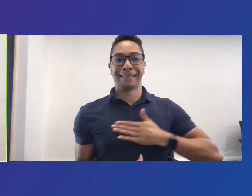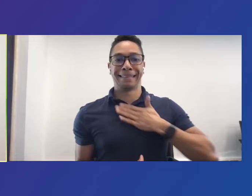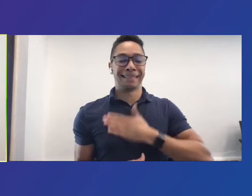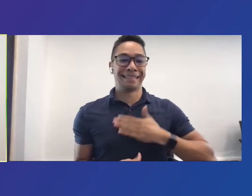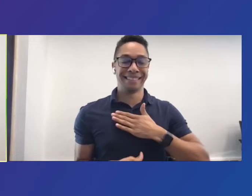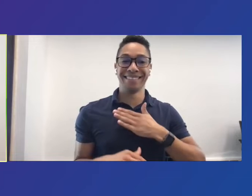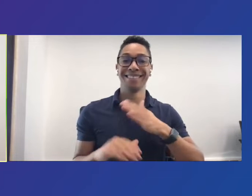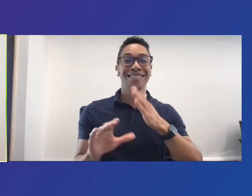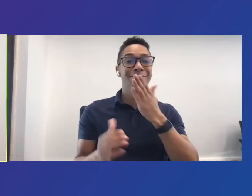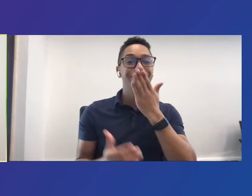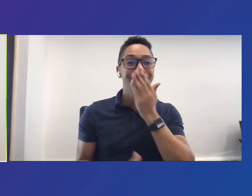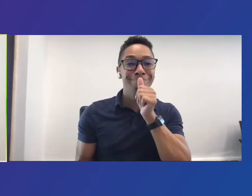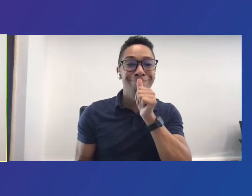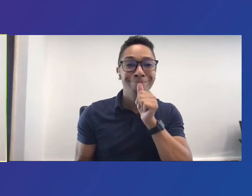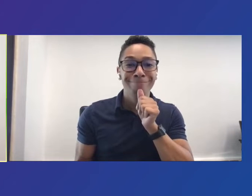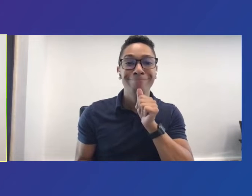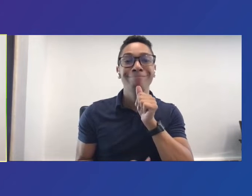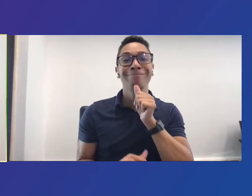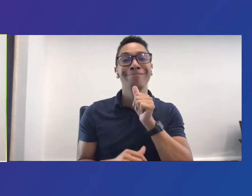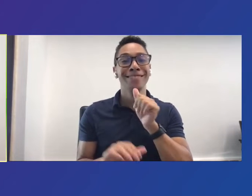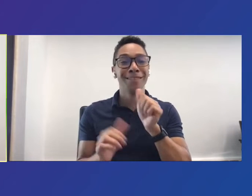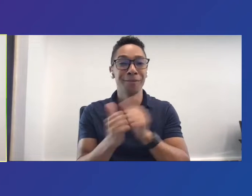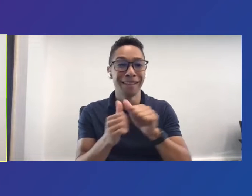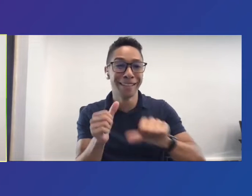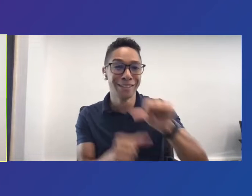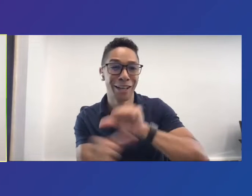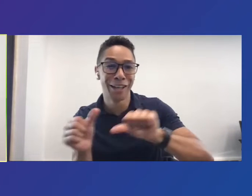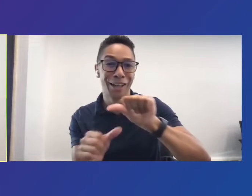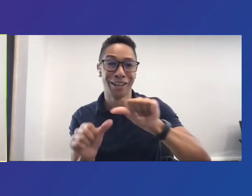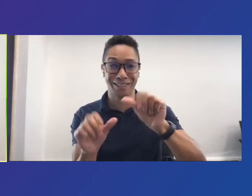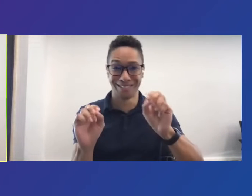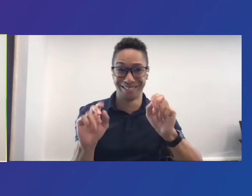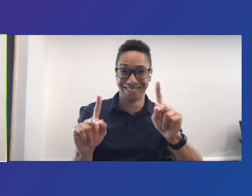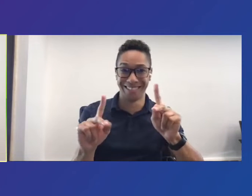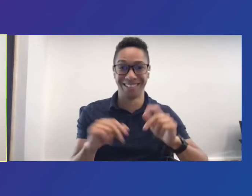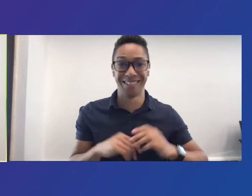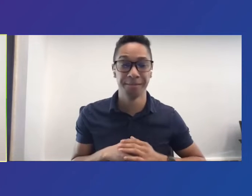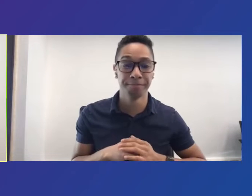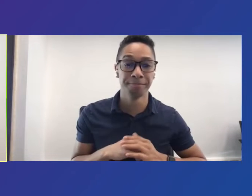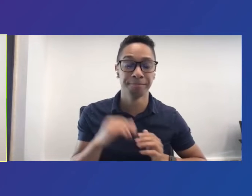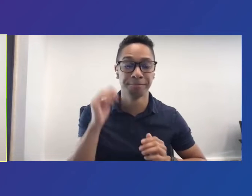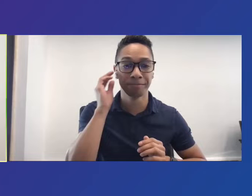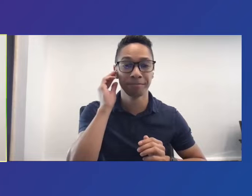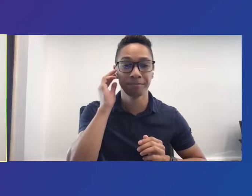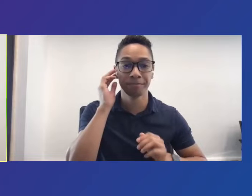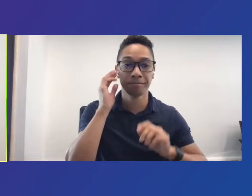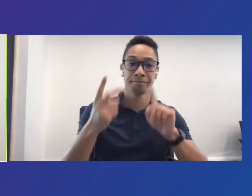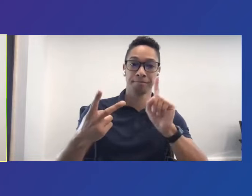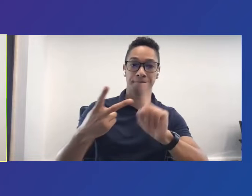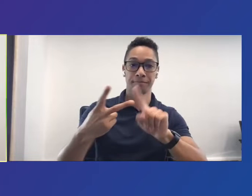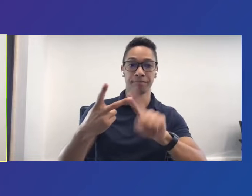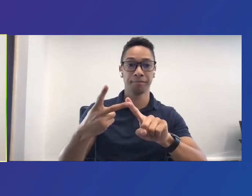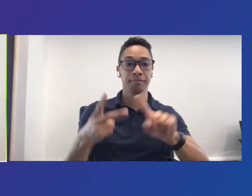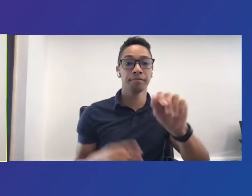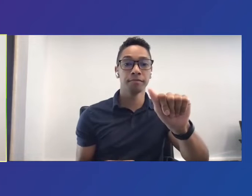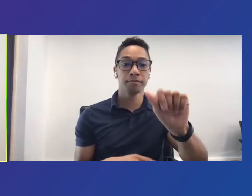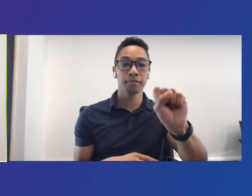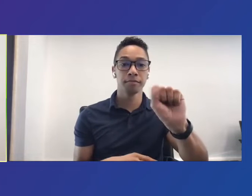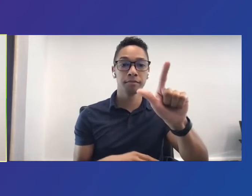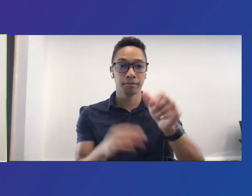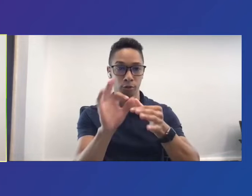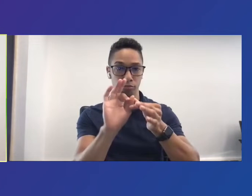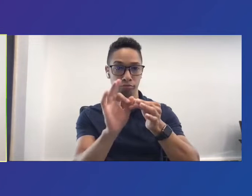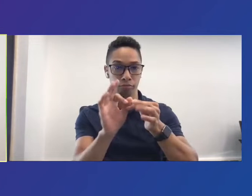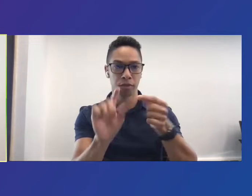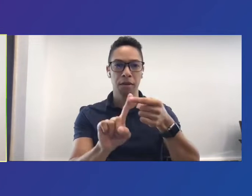each other grace and patience. Second, ASL interpreters from SignNexus